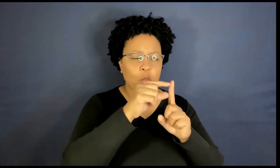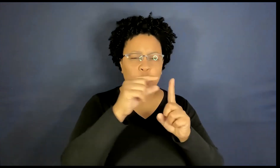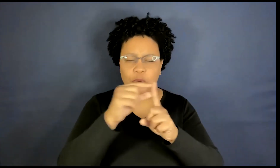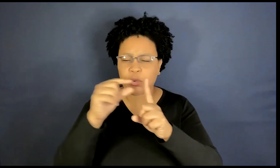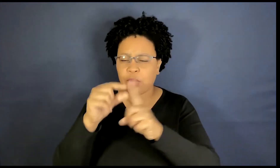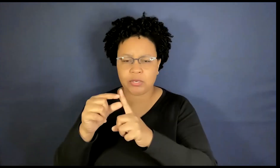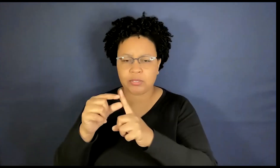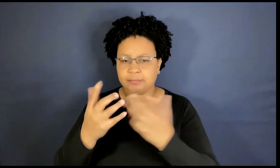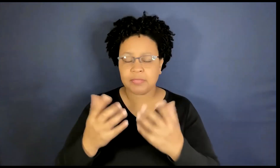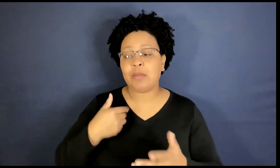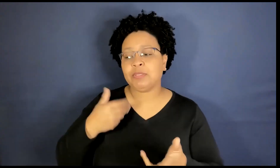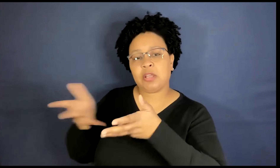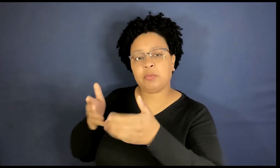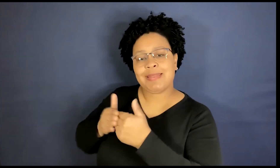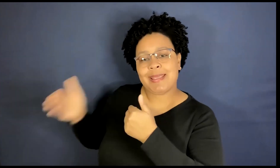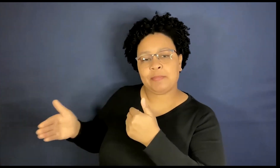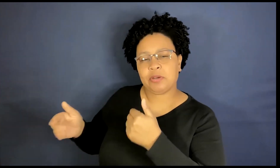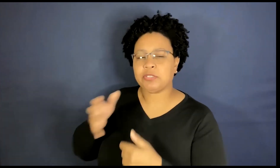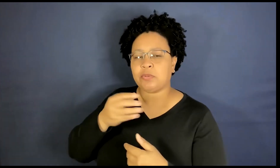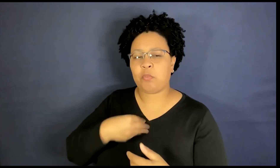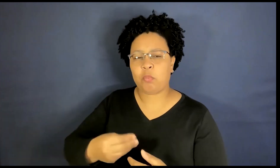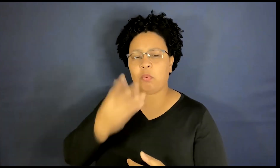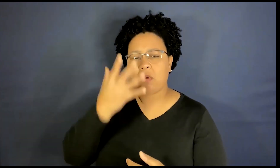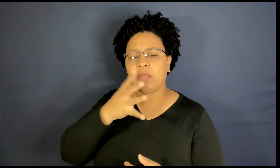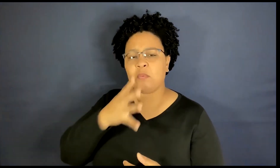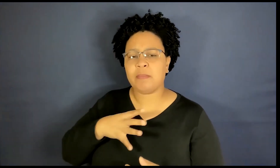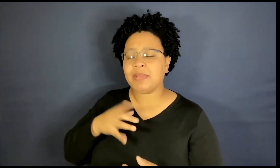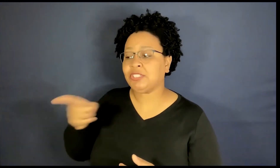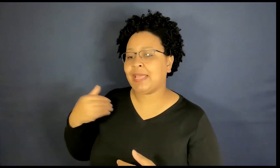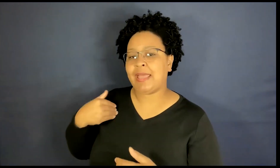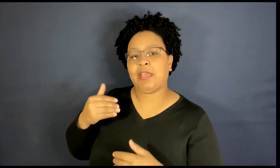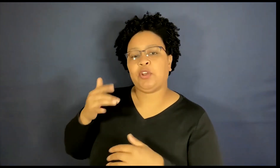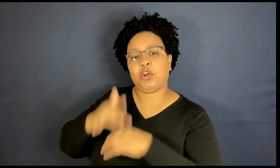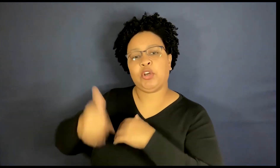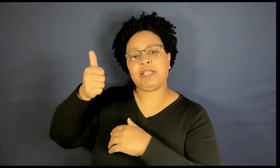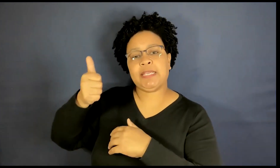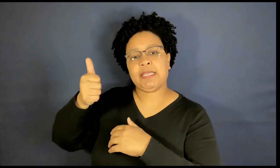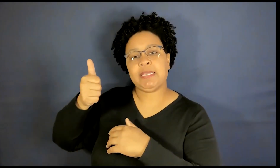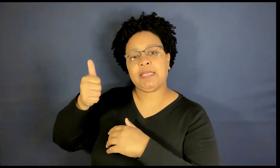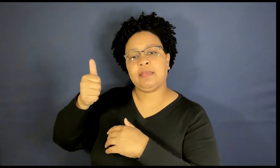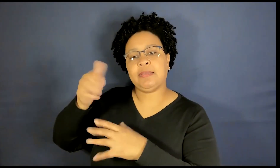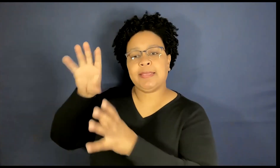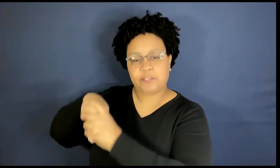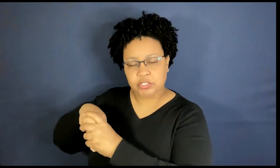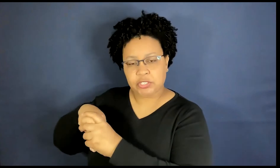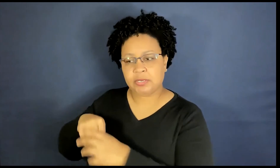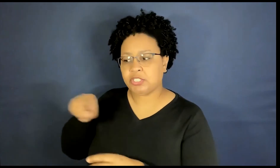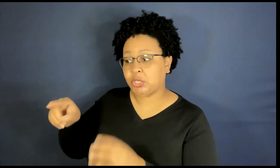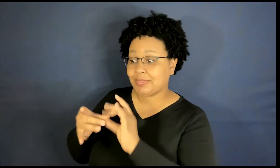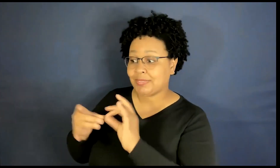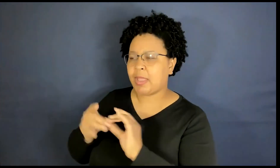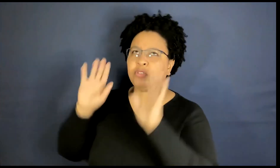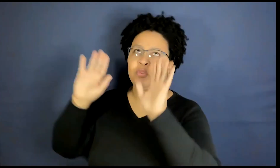happened to be a white woman, and she had gone through our early intervention system for her child and was raving and saying how wonderful